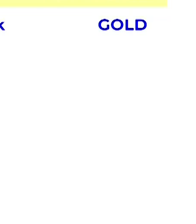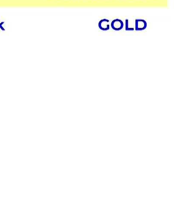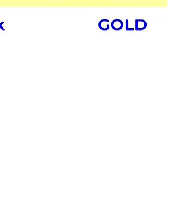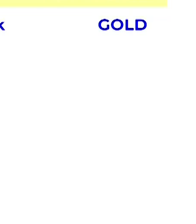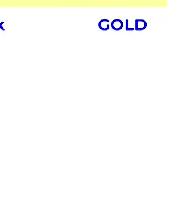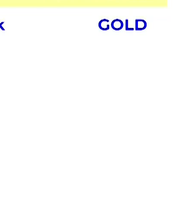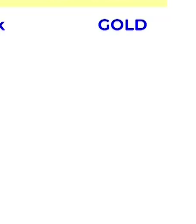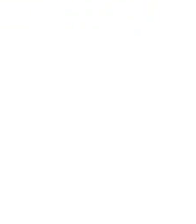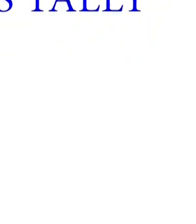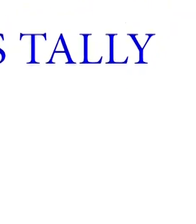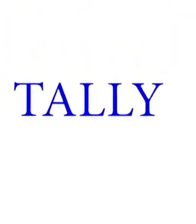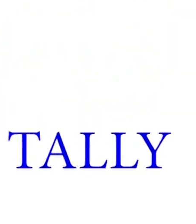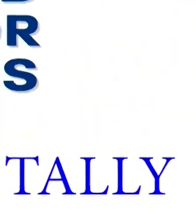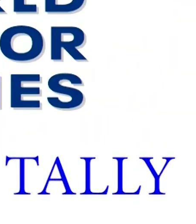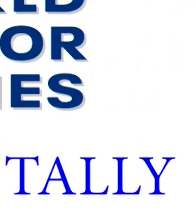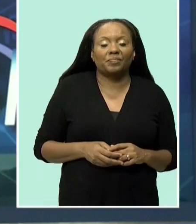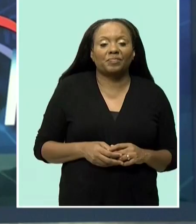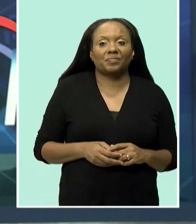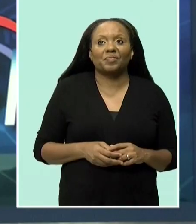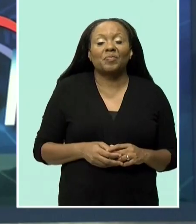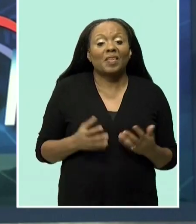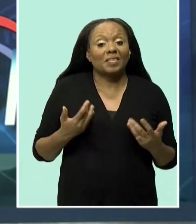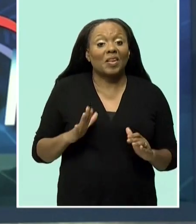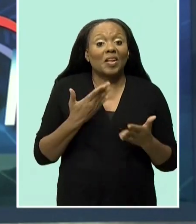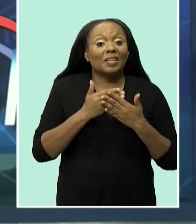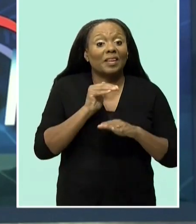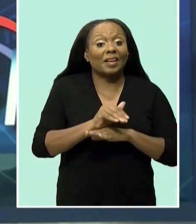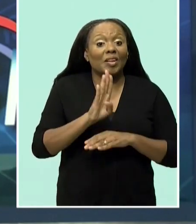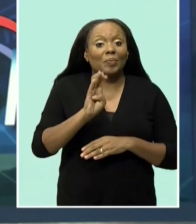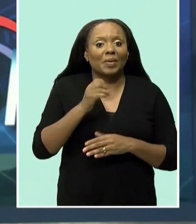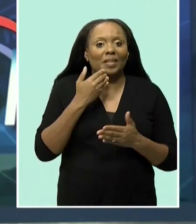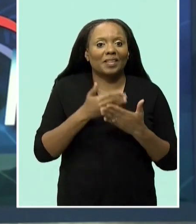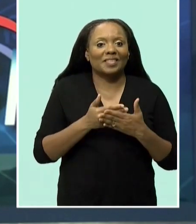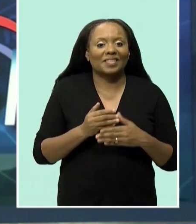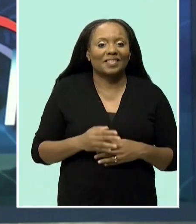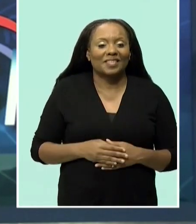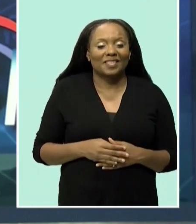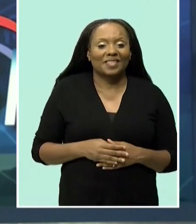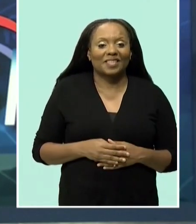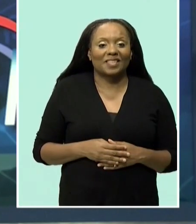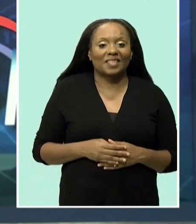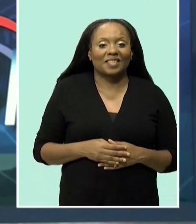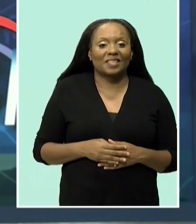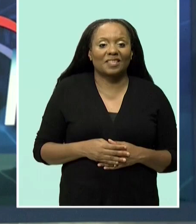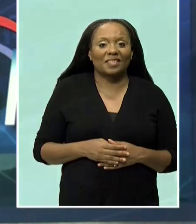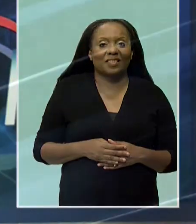Sean Green, CBC Sports. That's our news. Good night and be good.